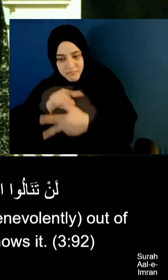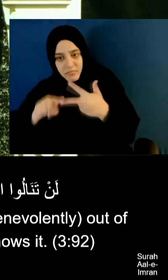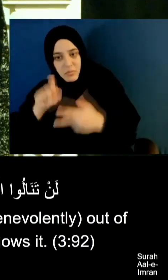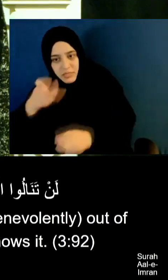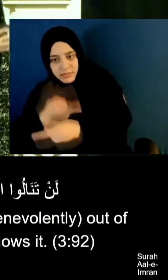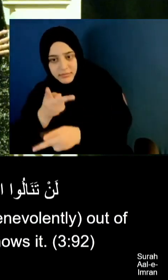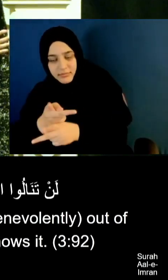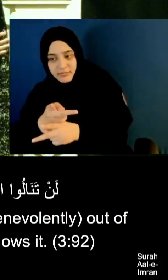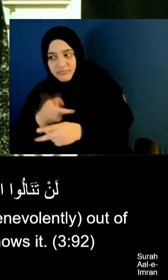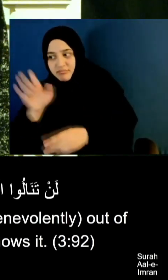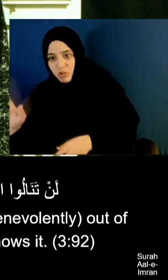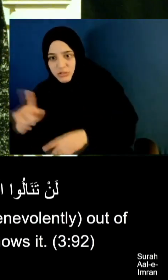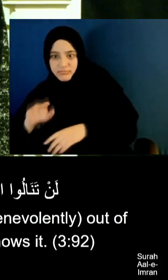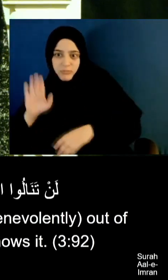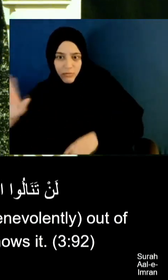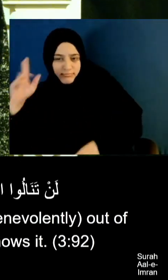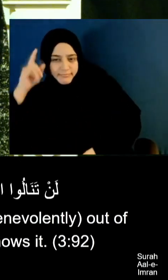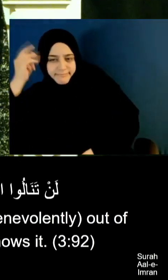So that's on ideology.